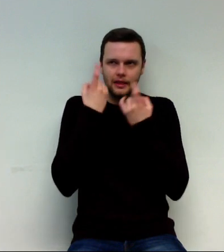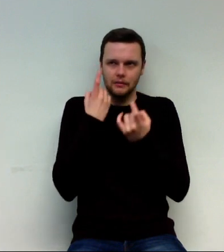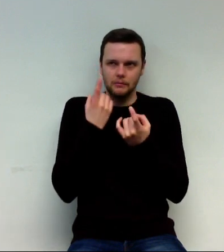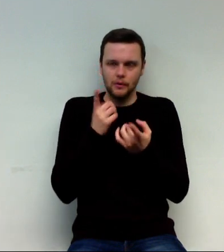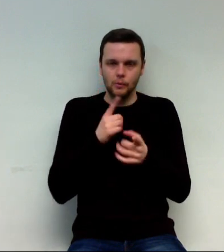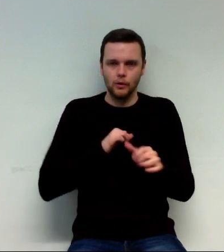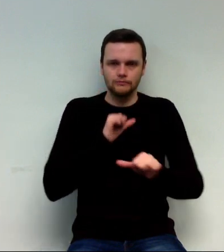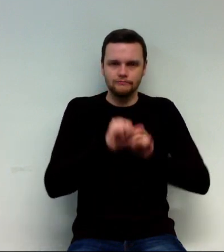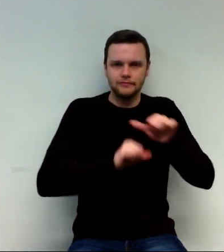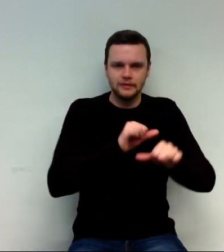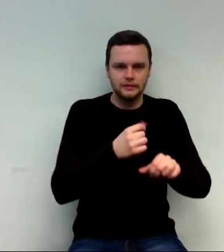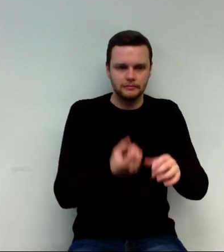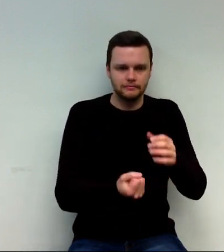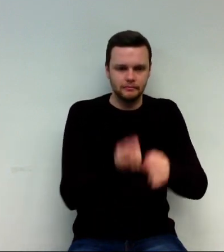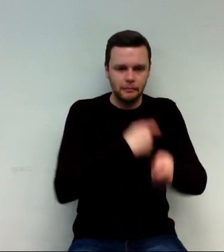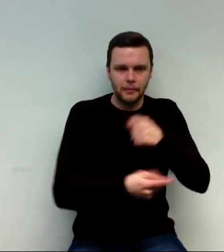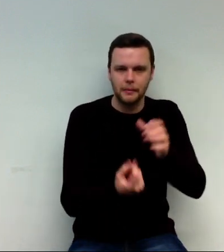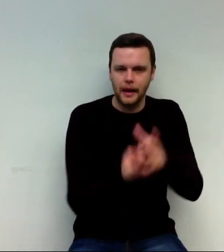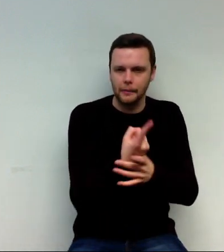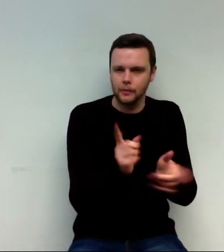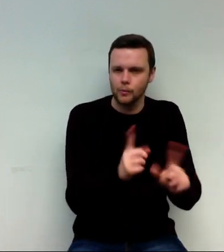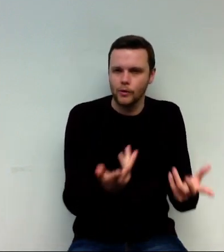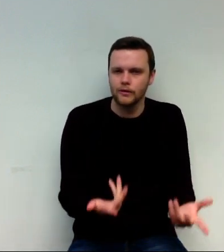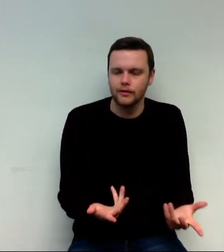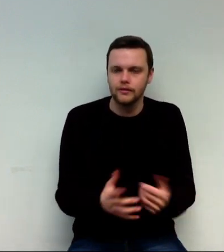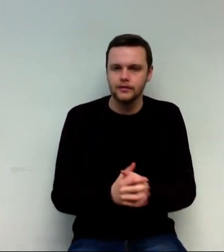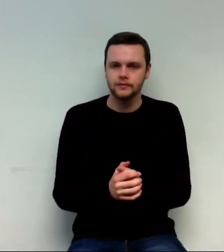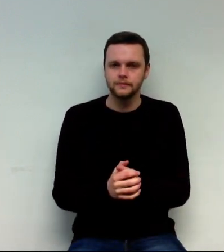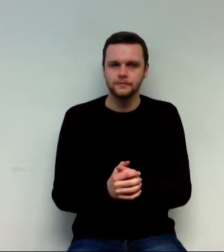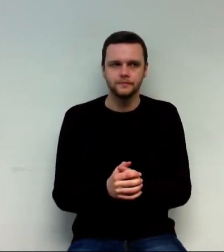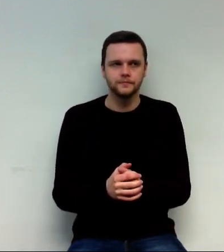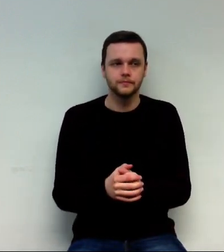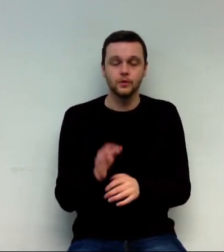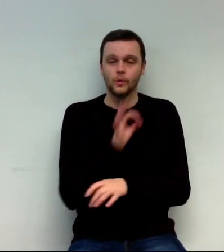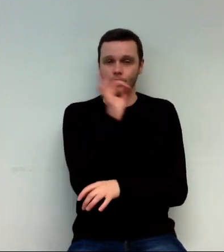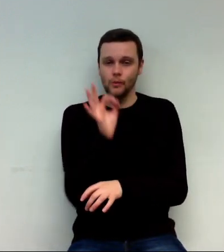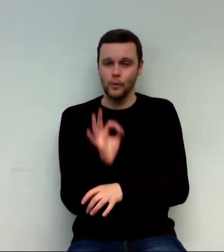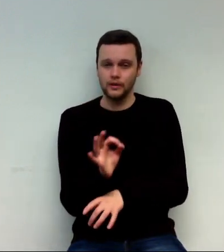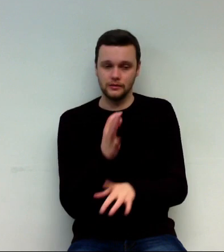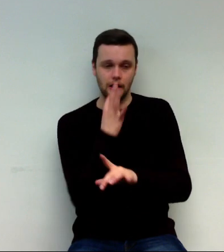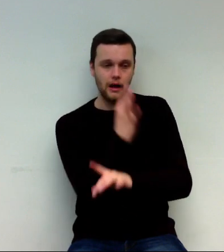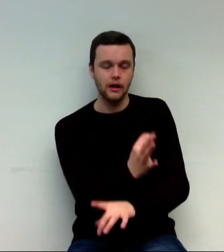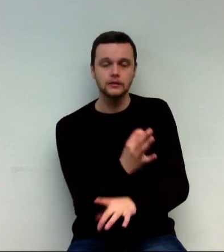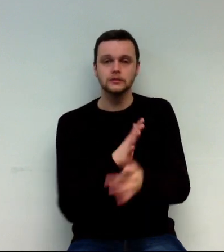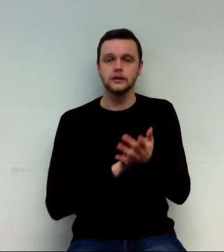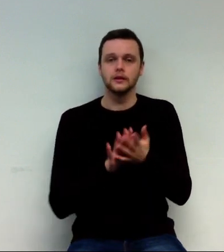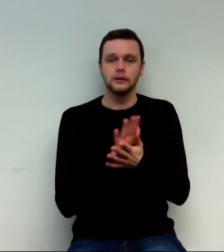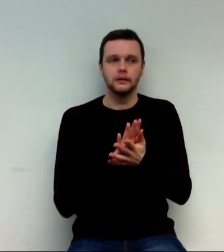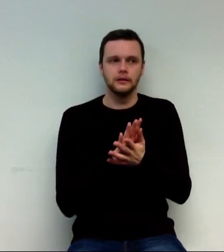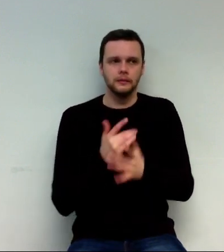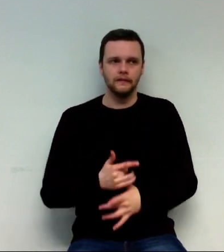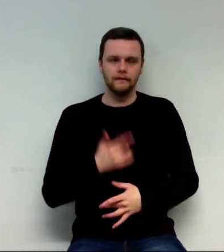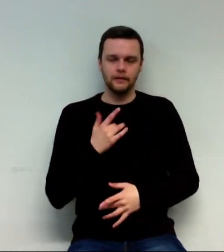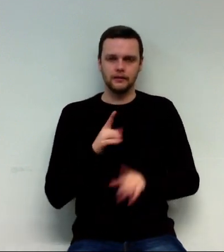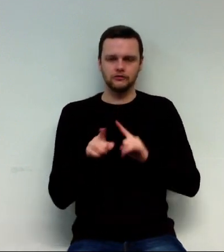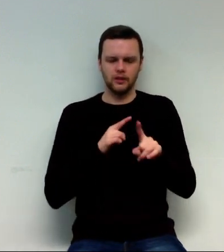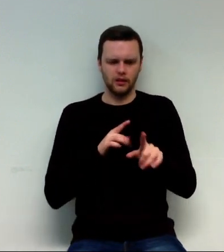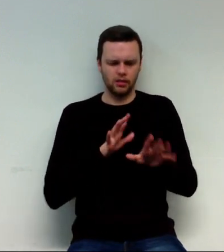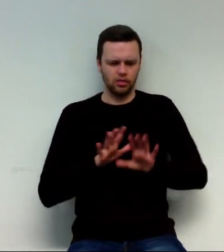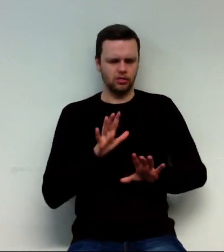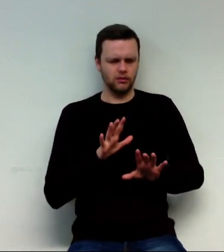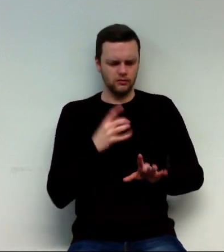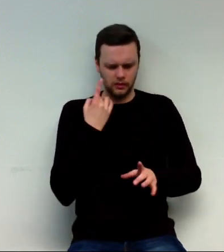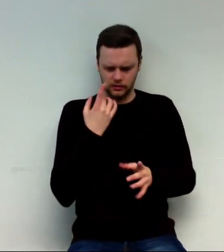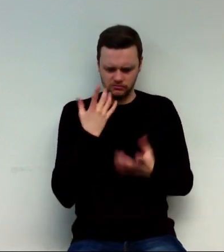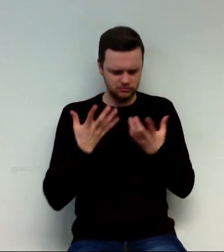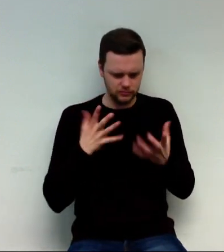what steps we're going to take to make that happen. The new questions might seem like they're tripping you up a little bit because they're asking